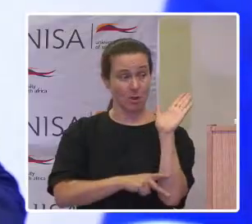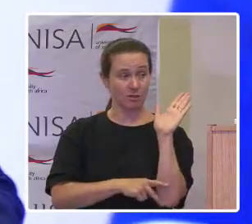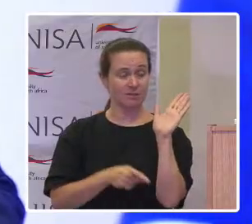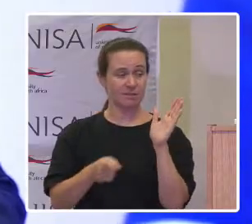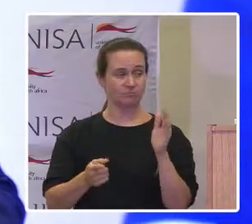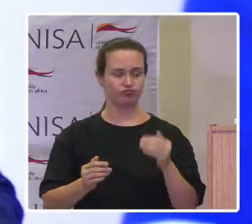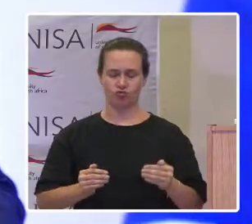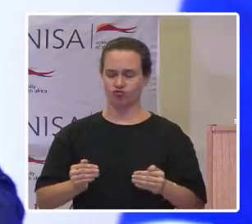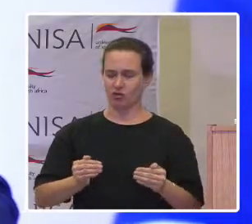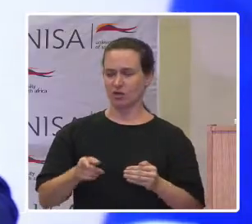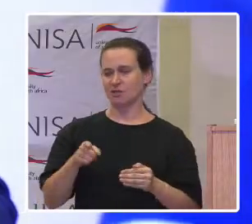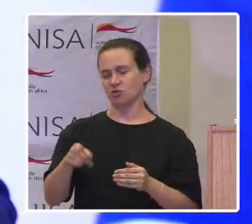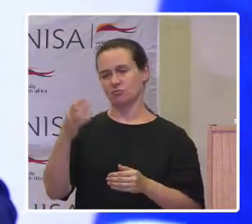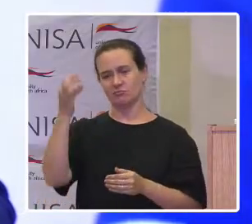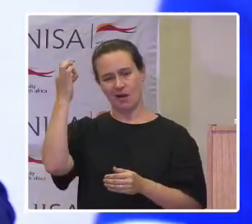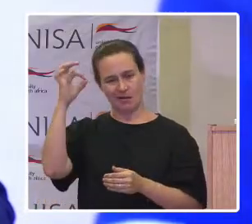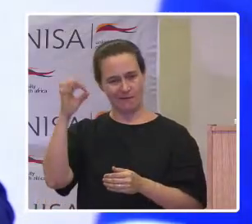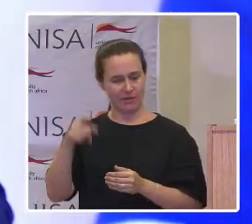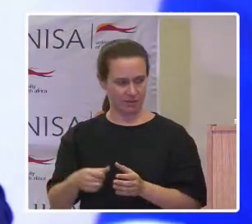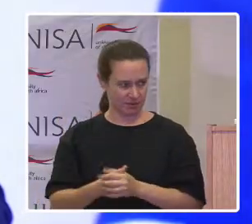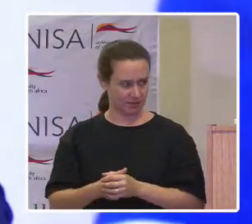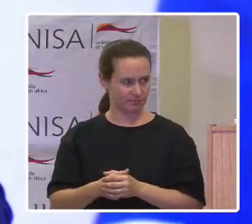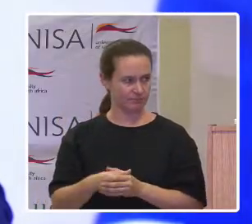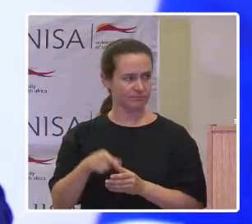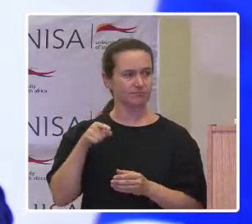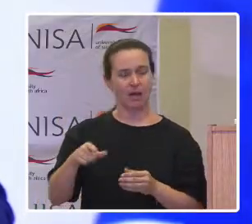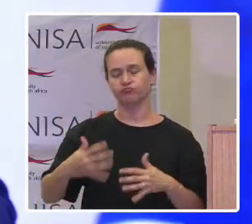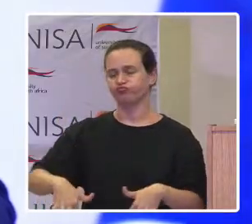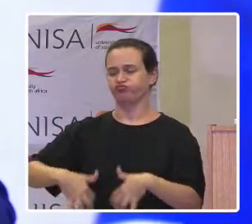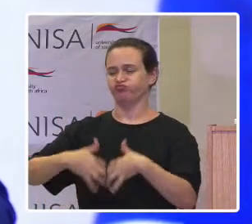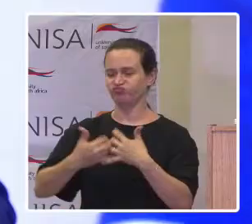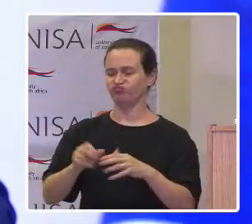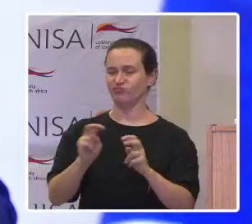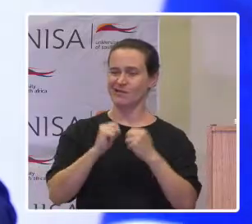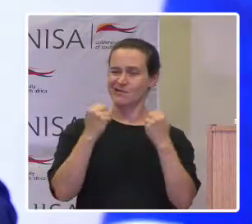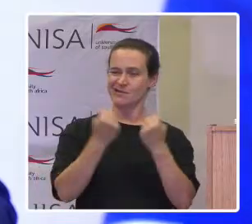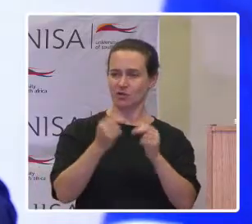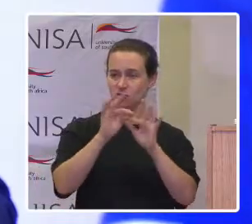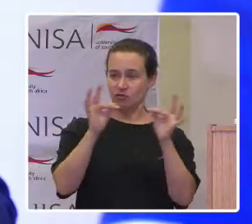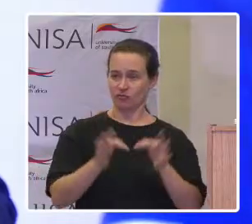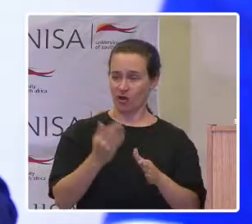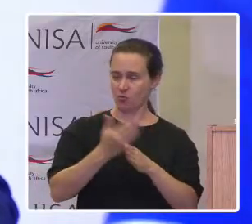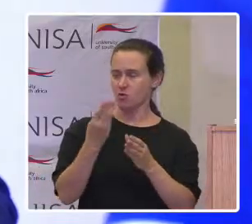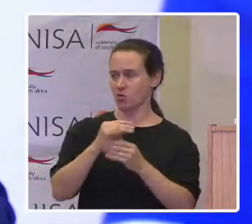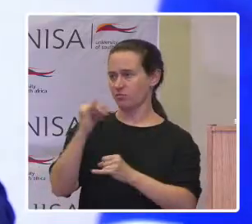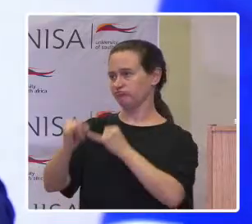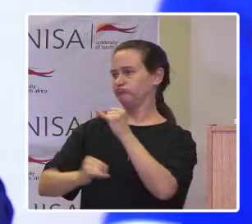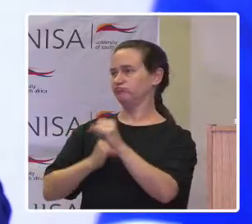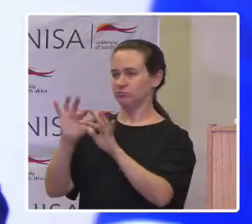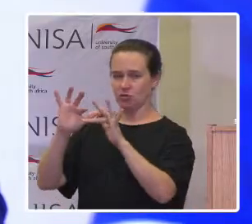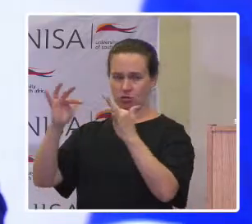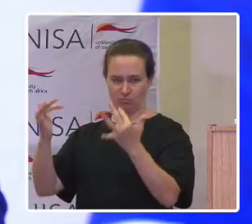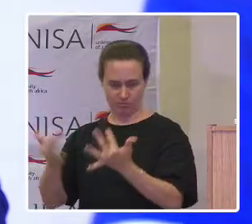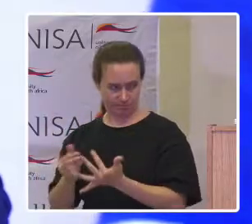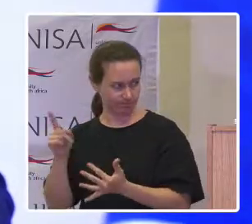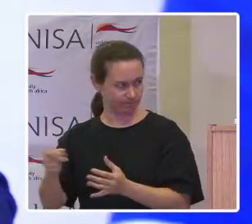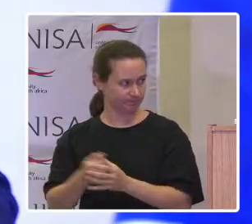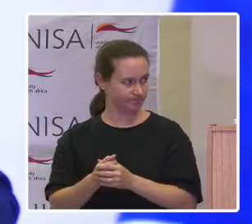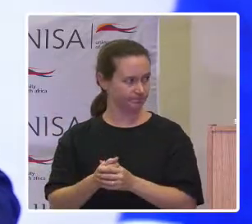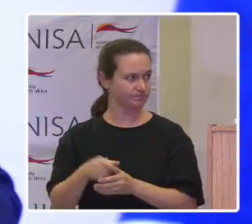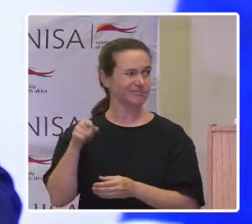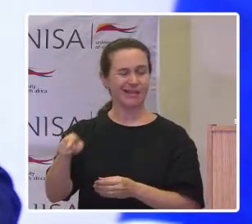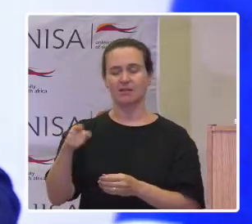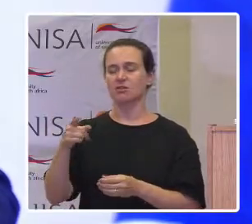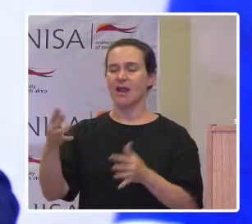regulation and governance, aligning national frameworks with continental and global aviation agendas, the single African air transport